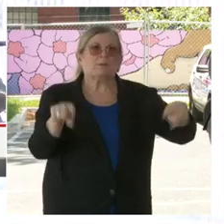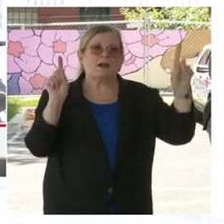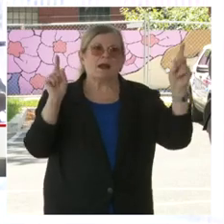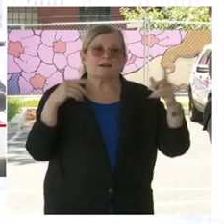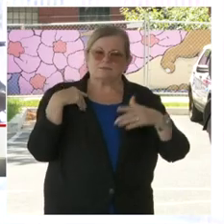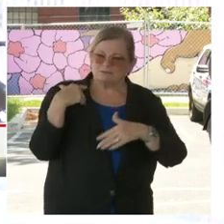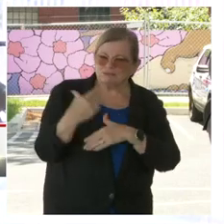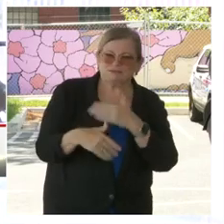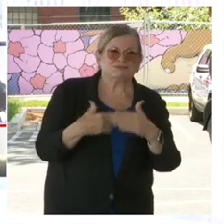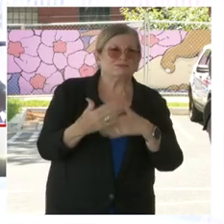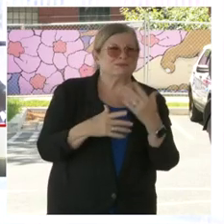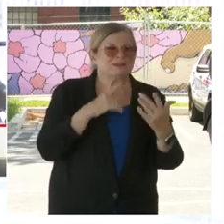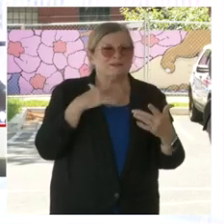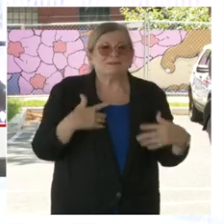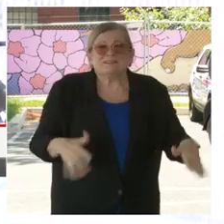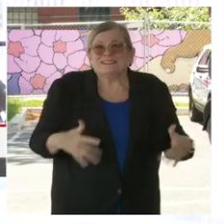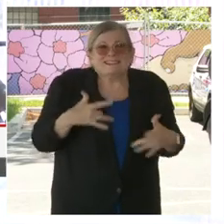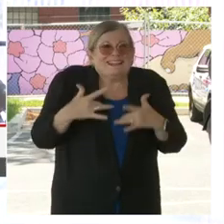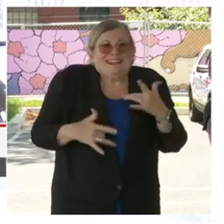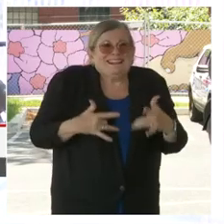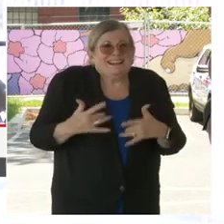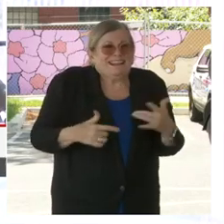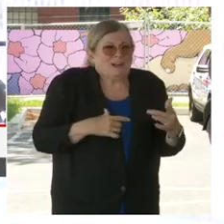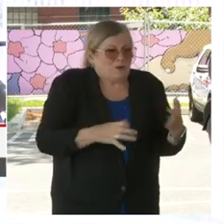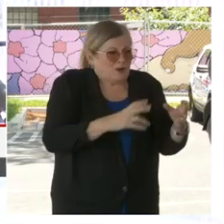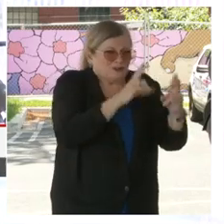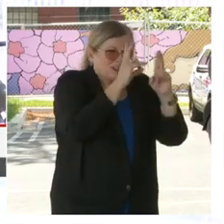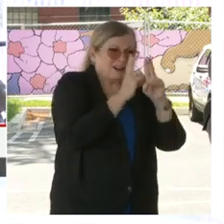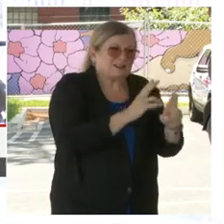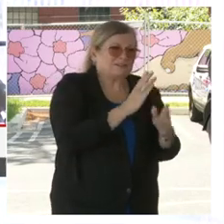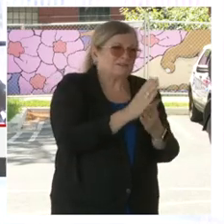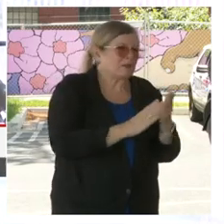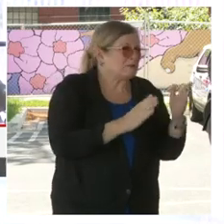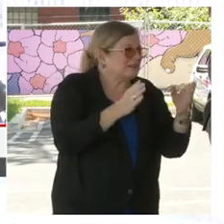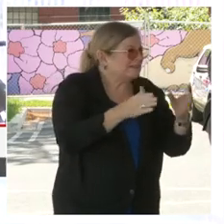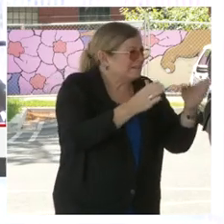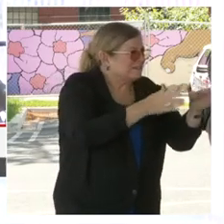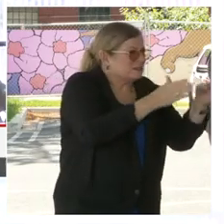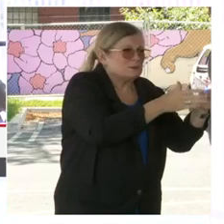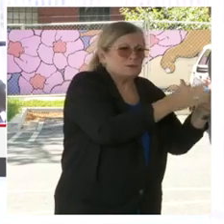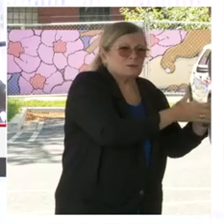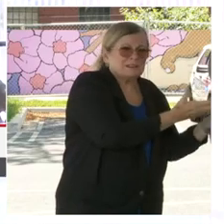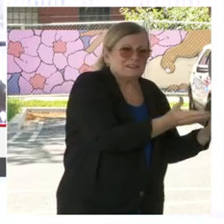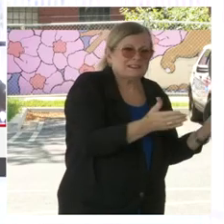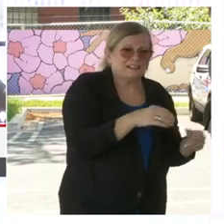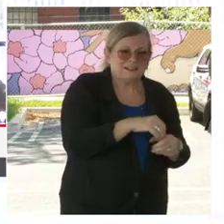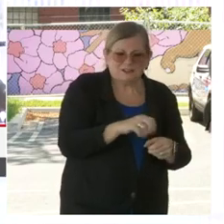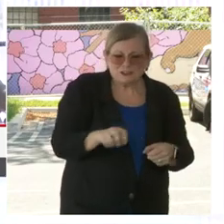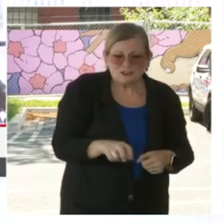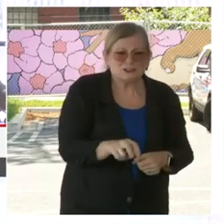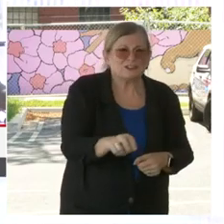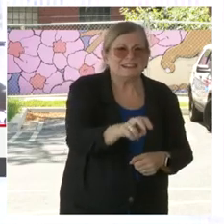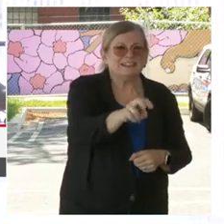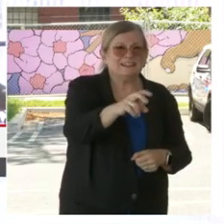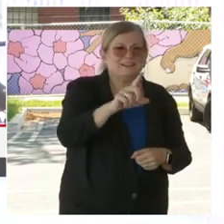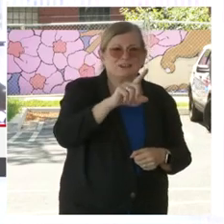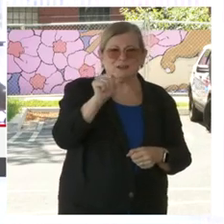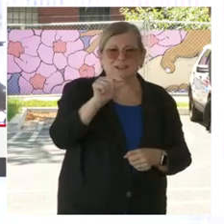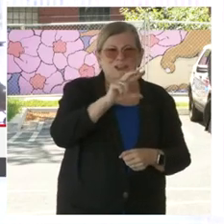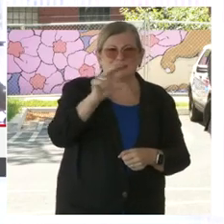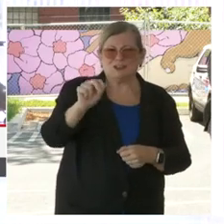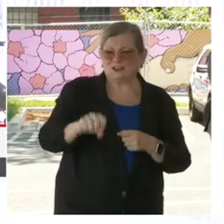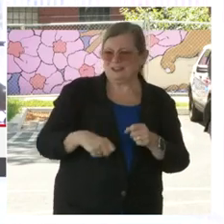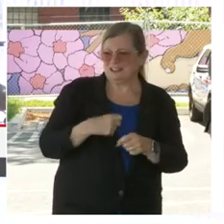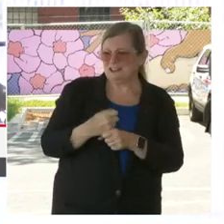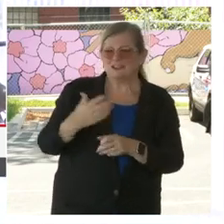witness this. I also want to honor some of those individuals who started this journey some 20, 30 years ago, hoping that we get what we need